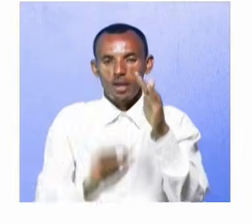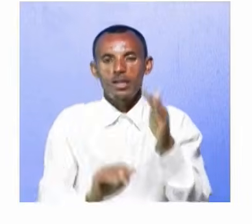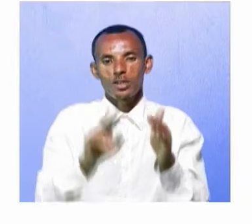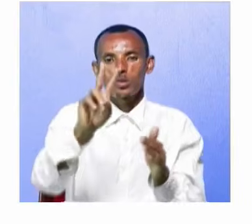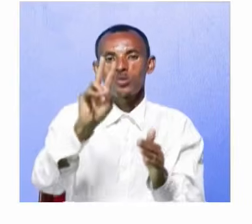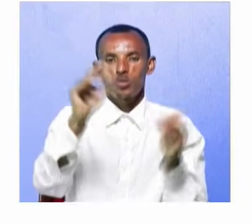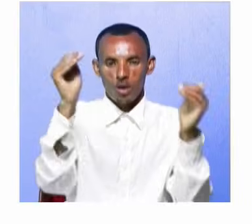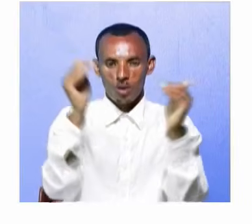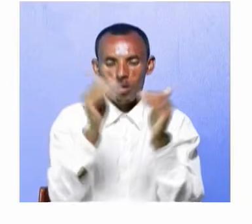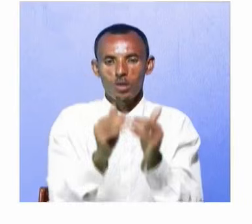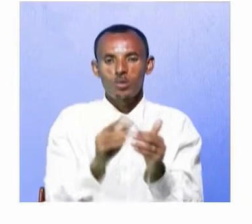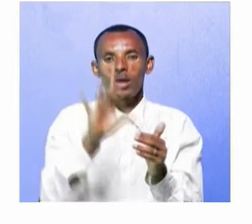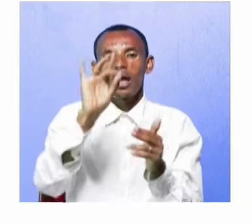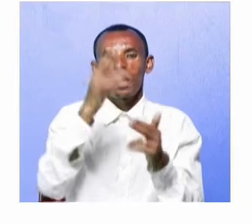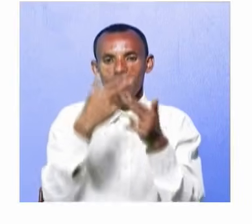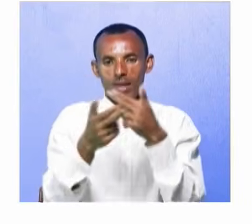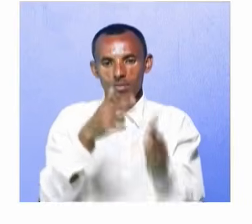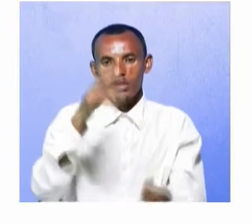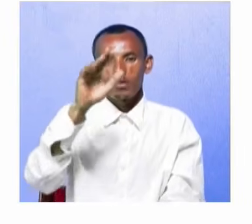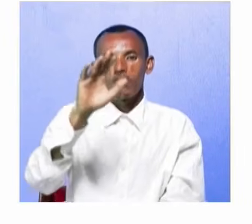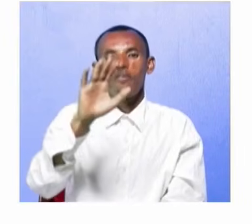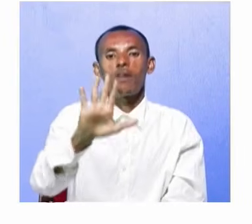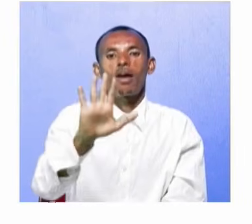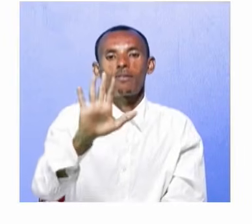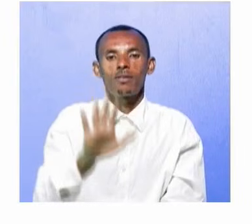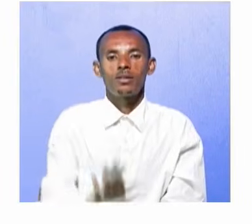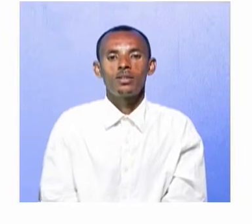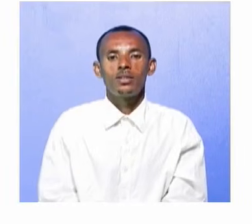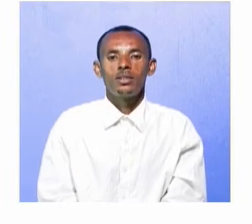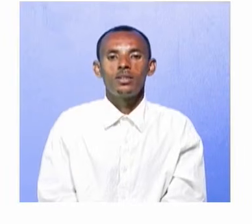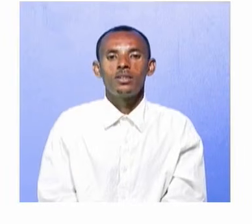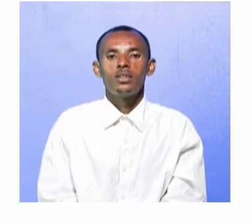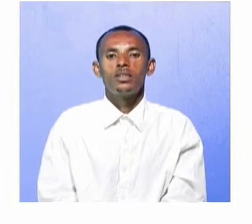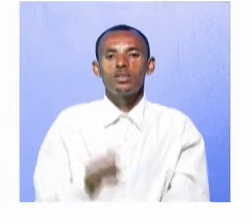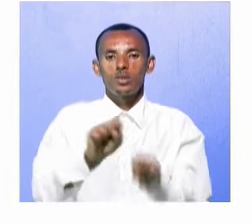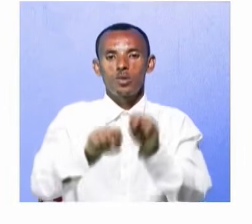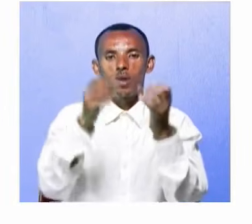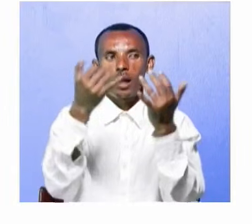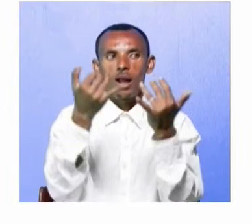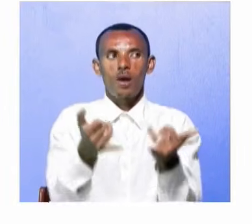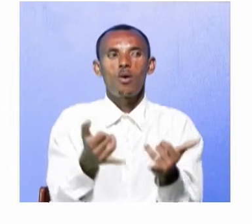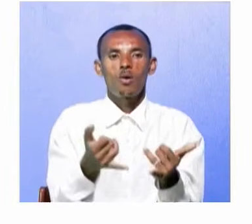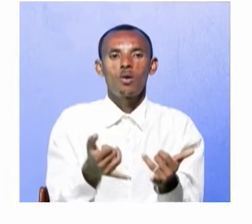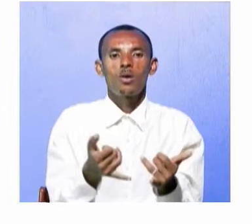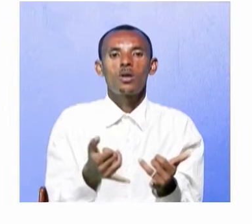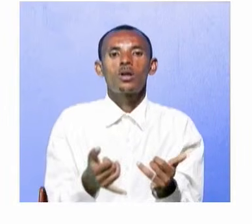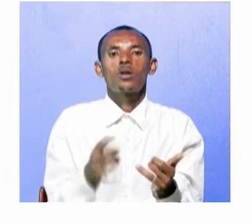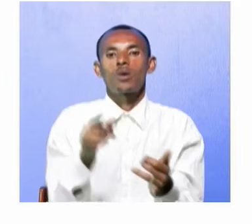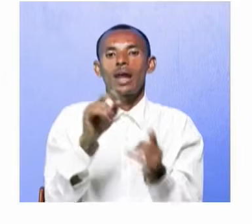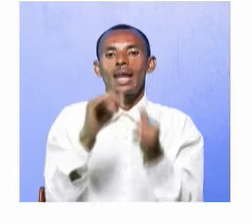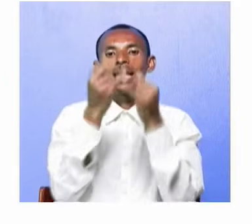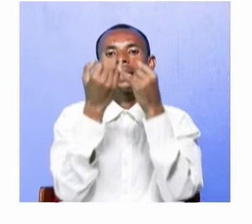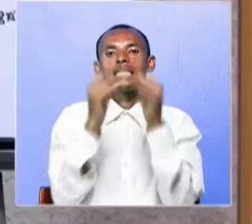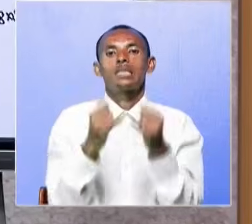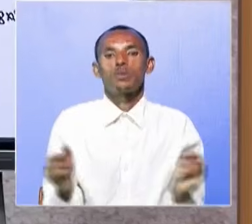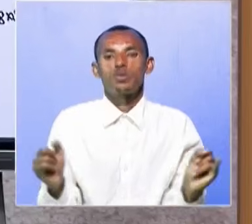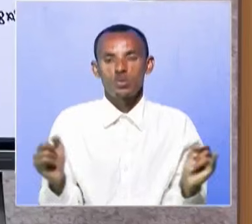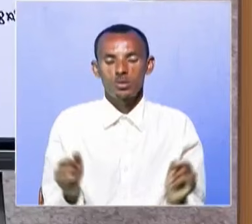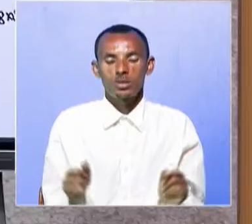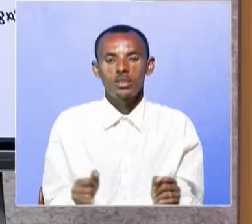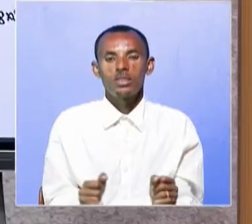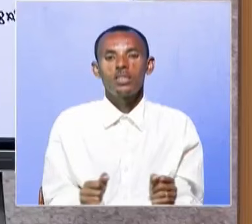to 8 times 5, right? So now you can distribute